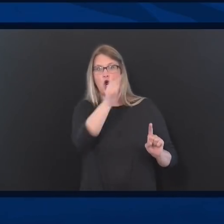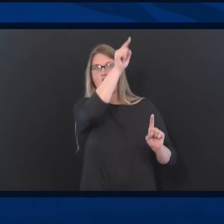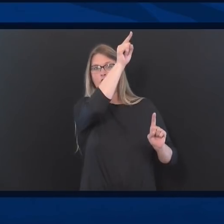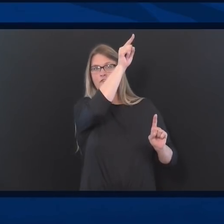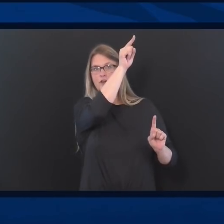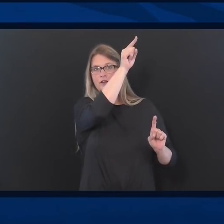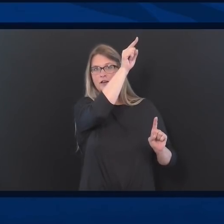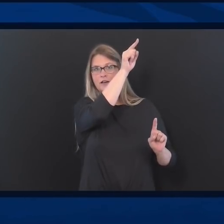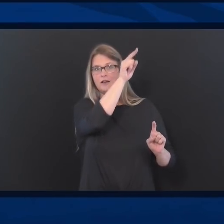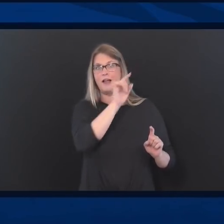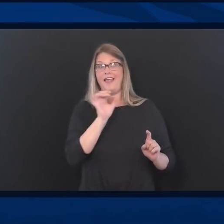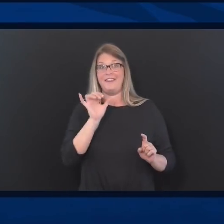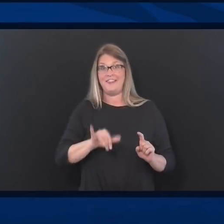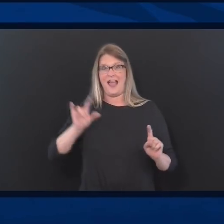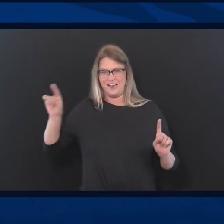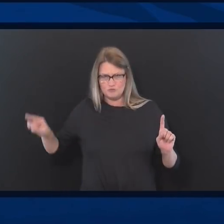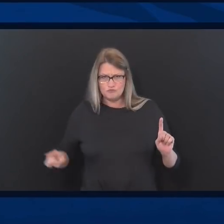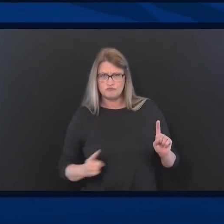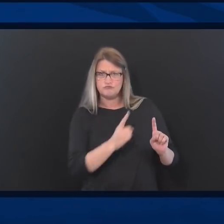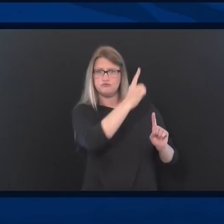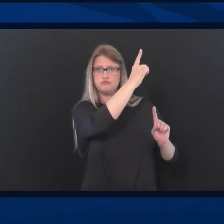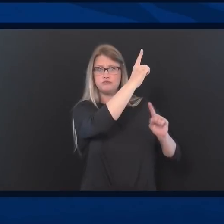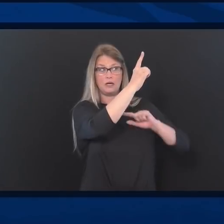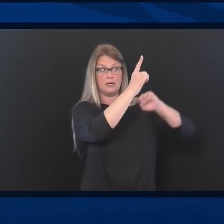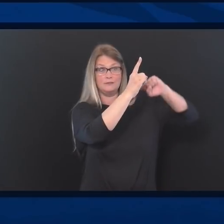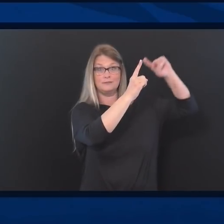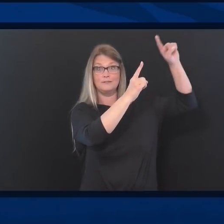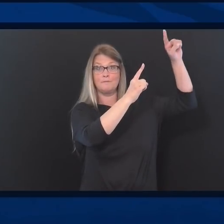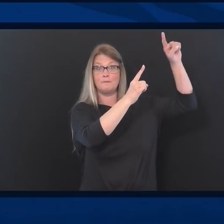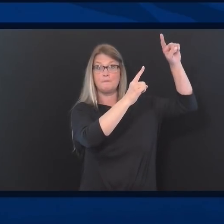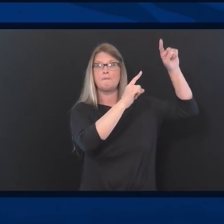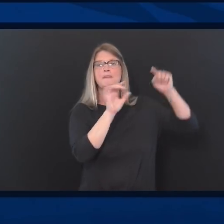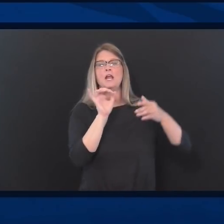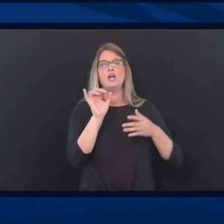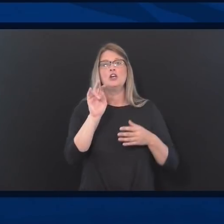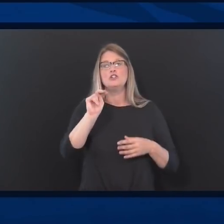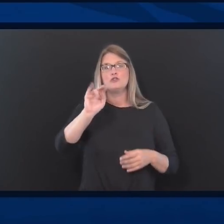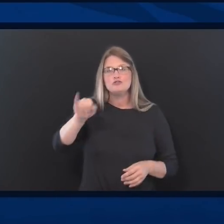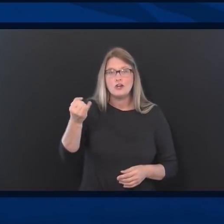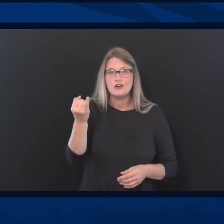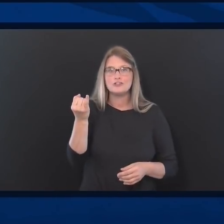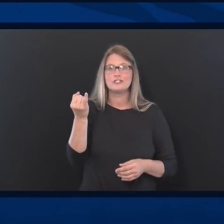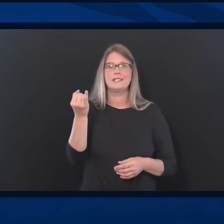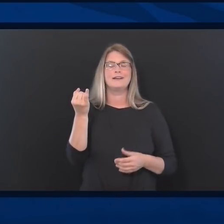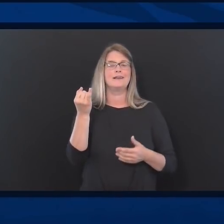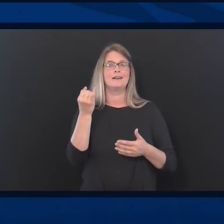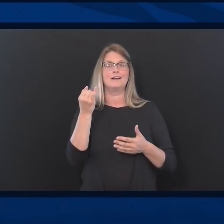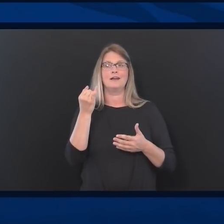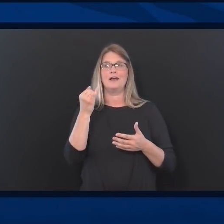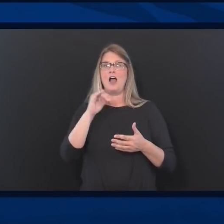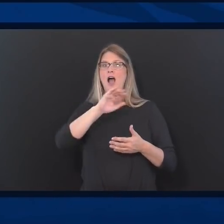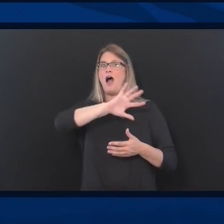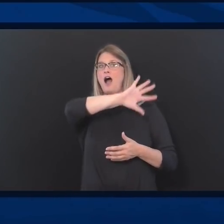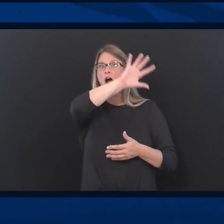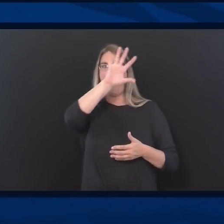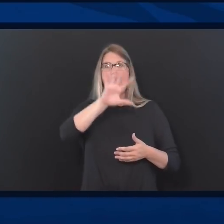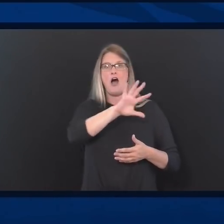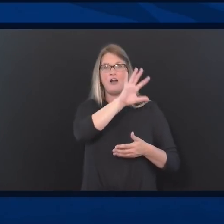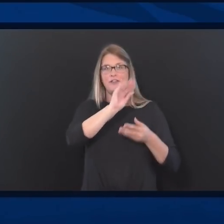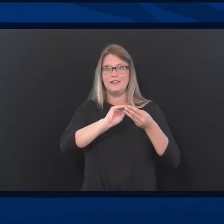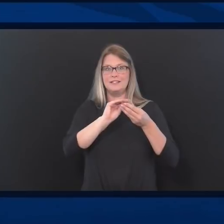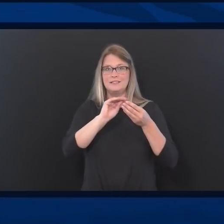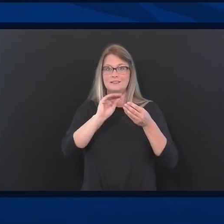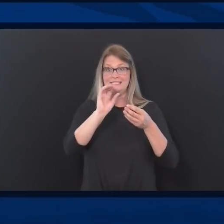up, that curve that shoots straight up is New Jersey. And all those states that are down on